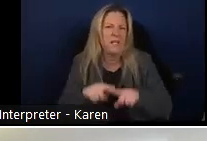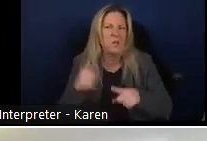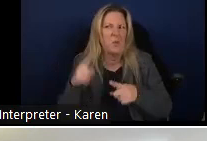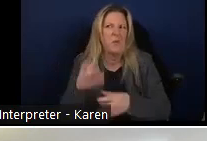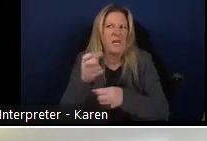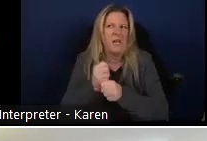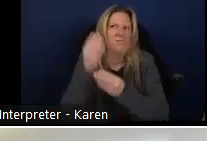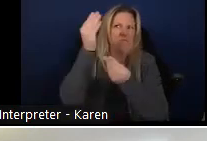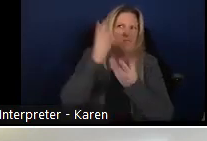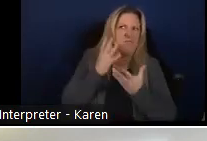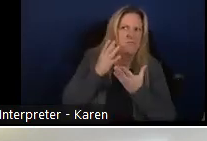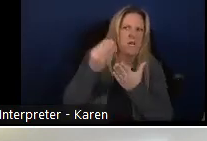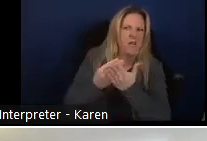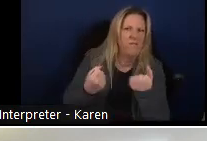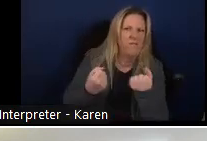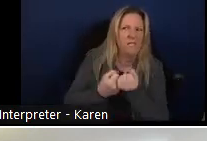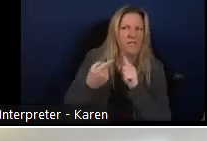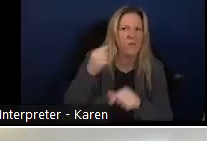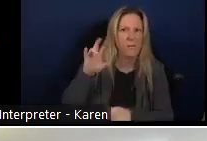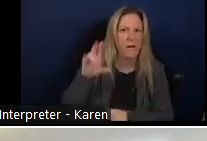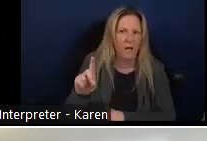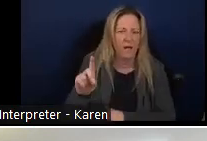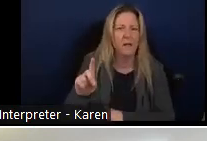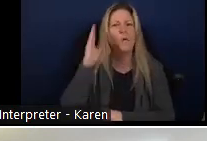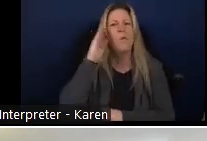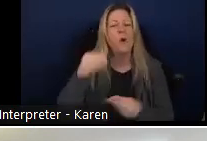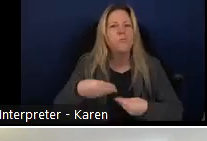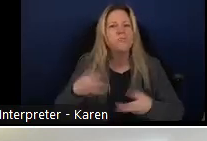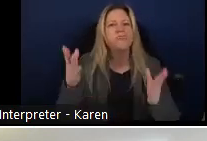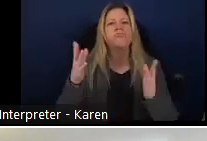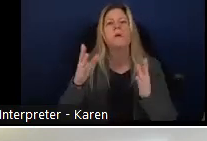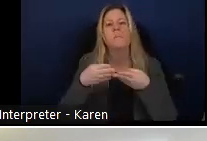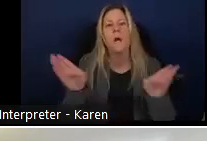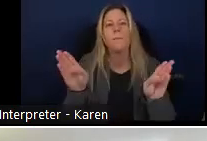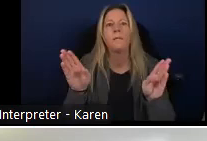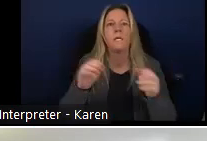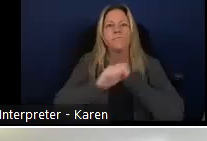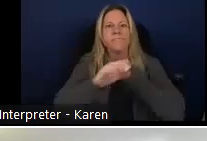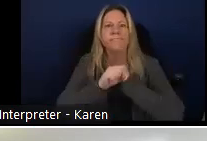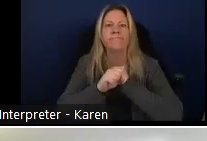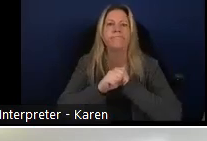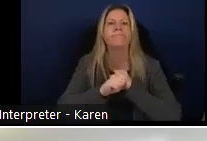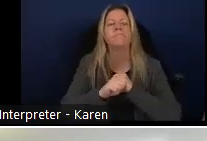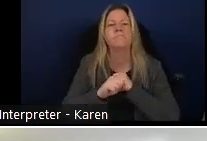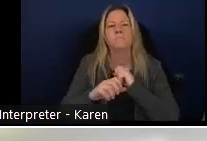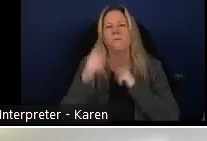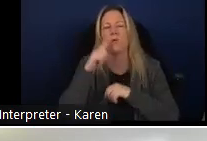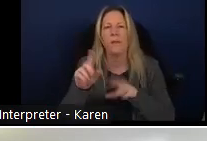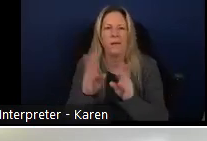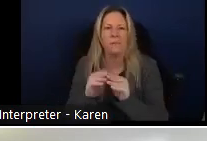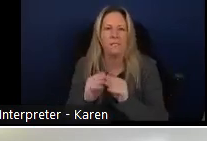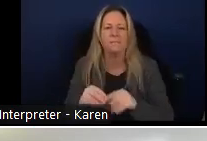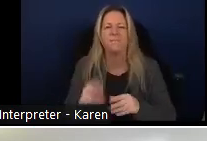from HUD. We will issue a public notice at least 2 weeks before that meeting is held. Next slide.